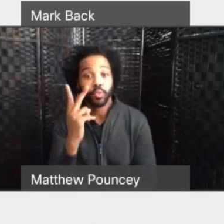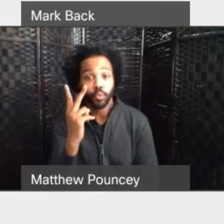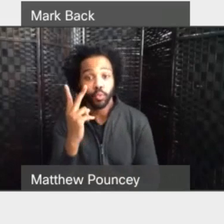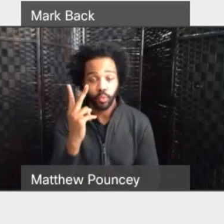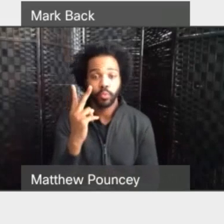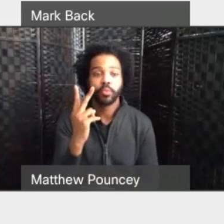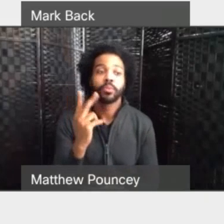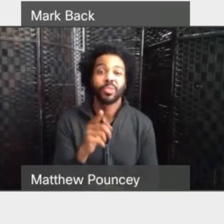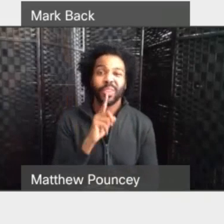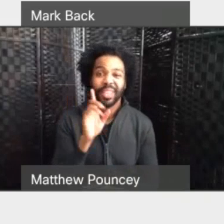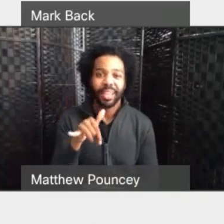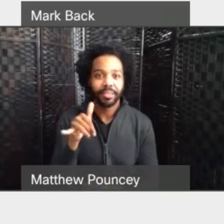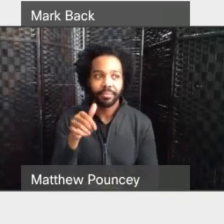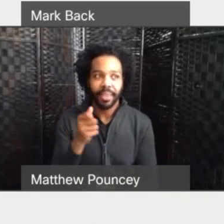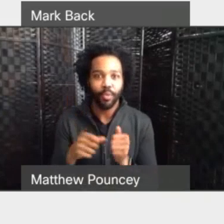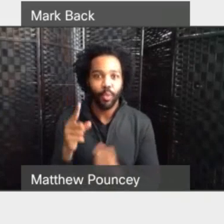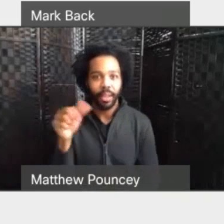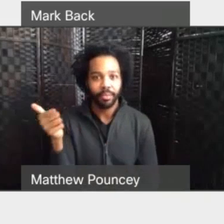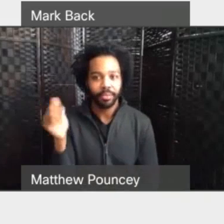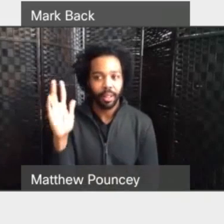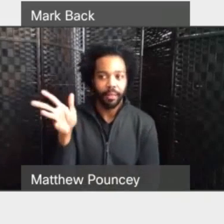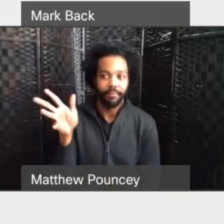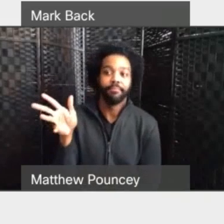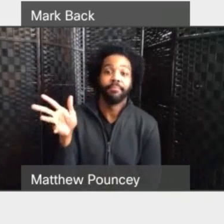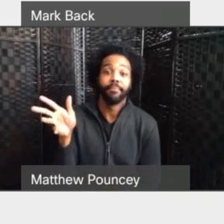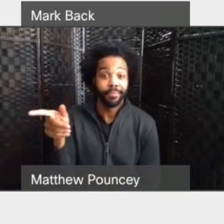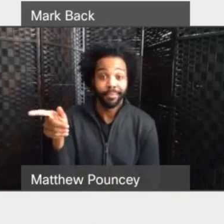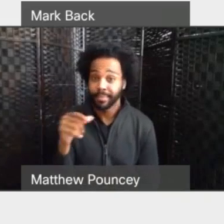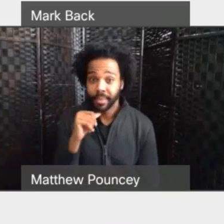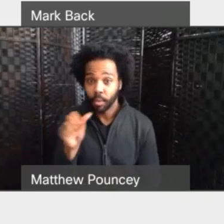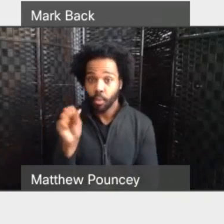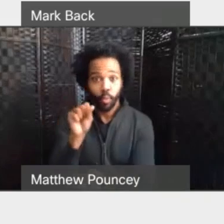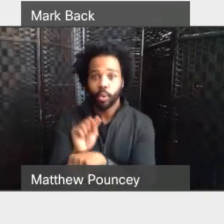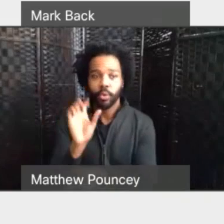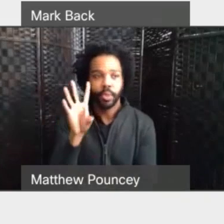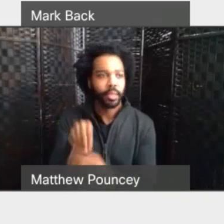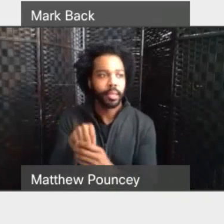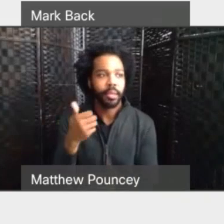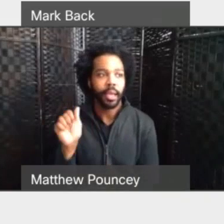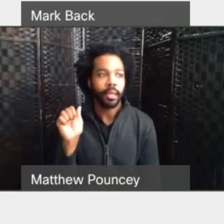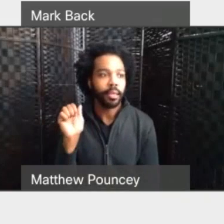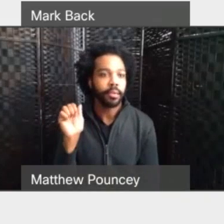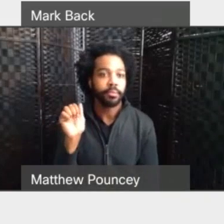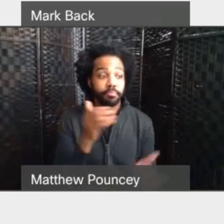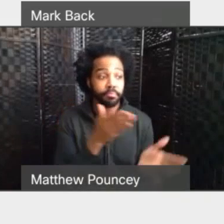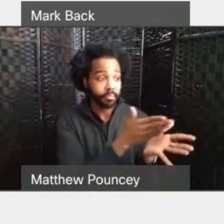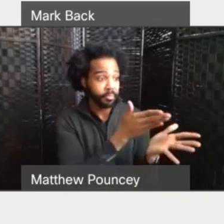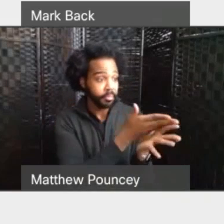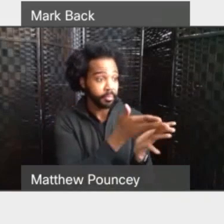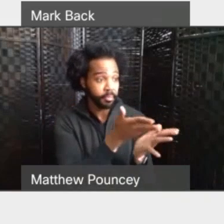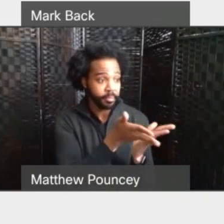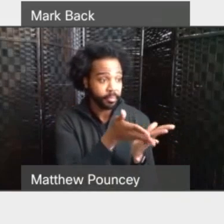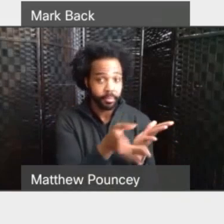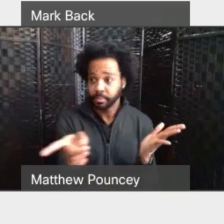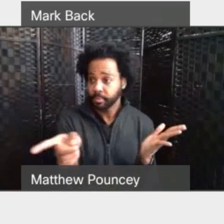else. Someone who doesn't have who doesn't work in any, in any of these fields that place them at higher risk,